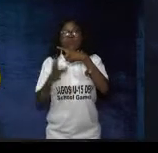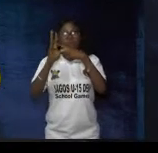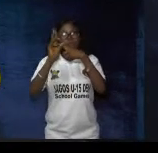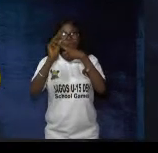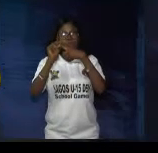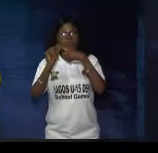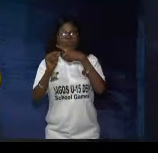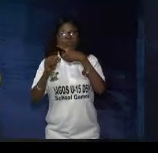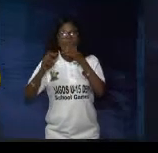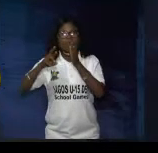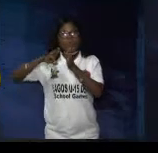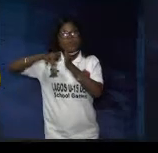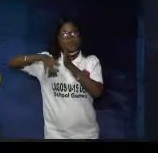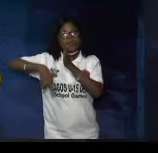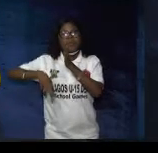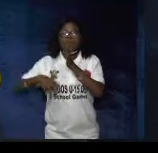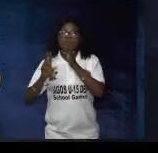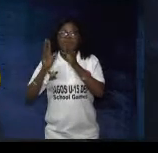Now,